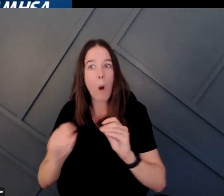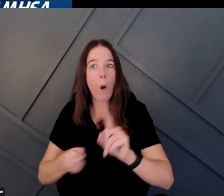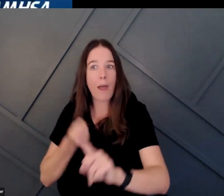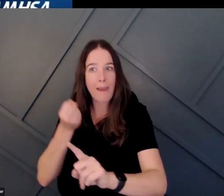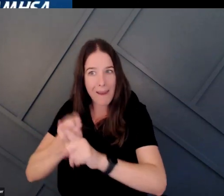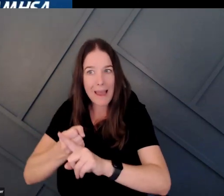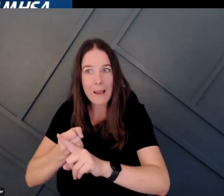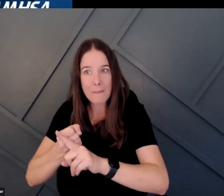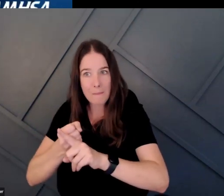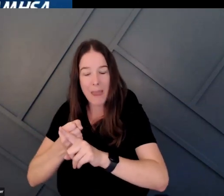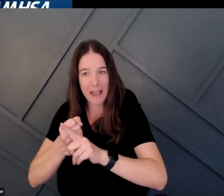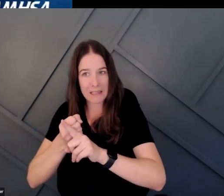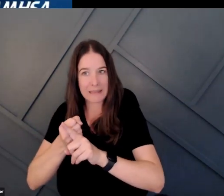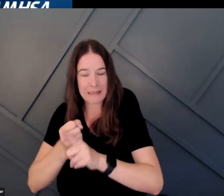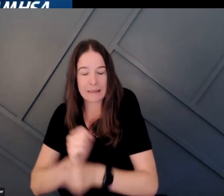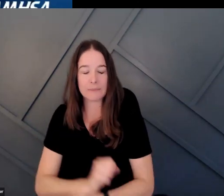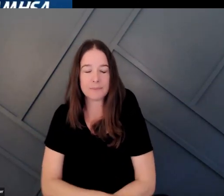hazard.